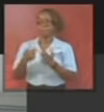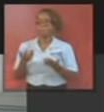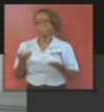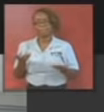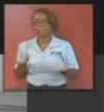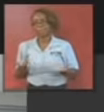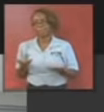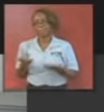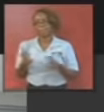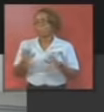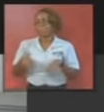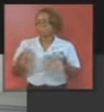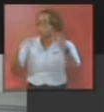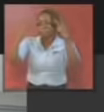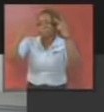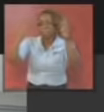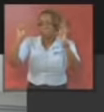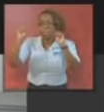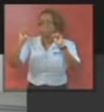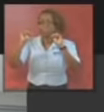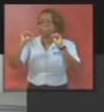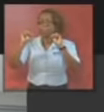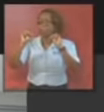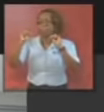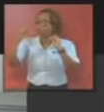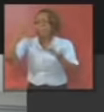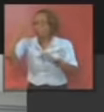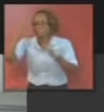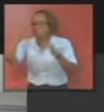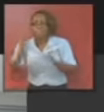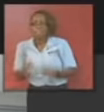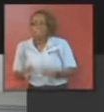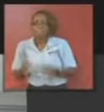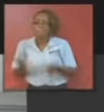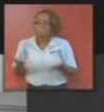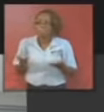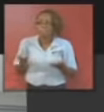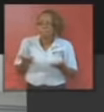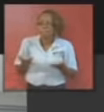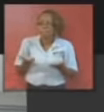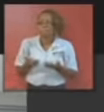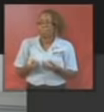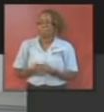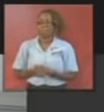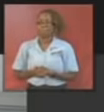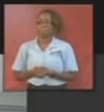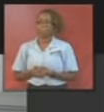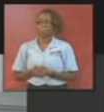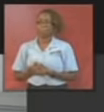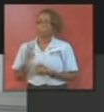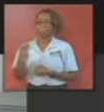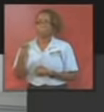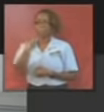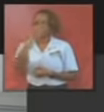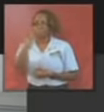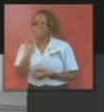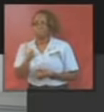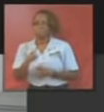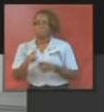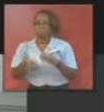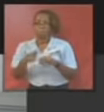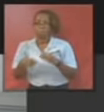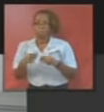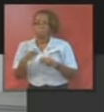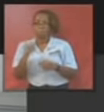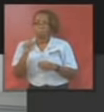planning on doing anything about this? And my second question is just for an update on the antigen testing that we're supposed to start